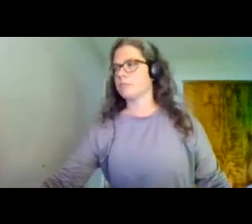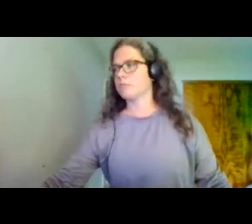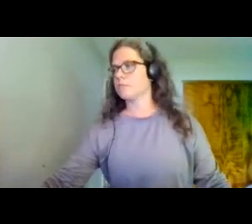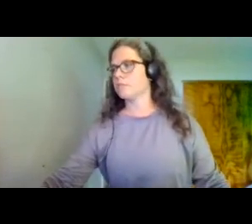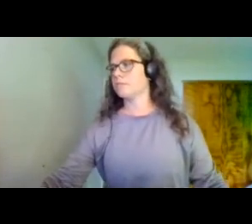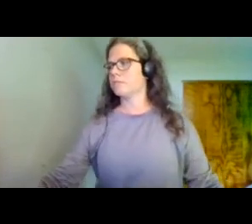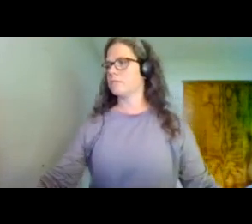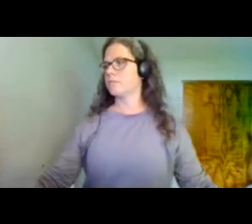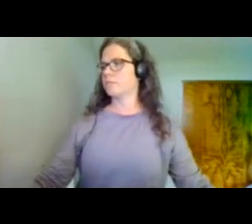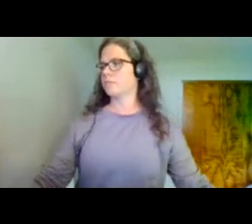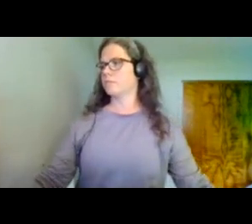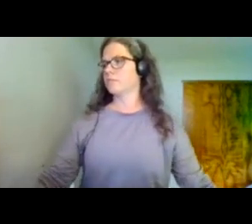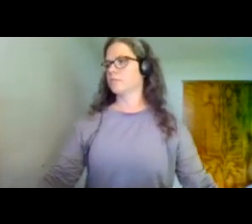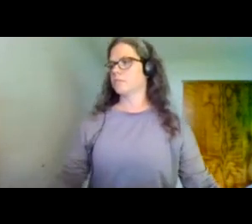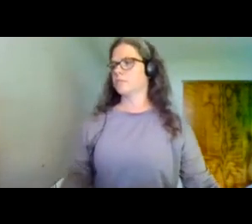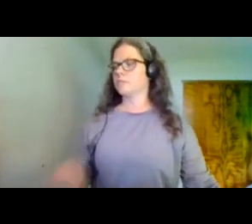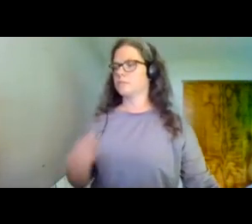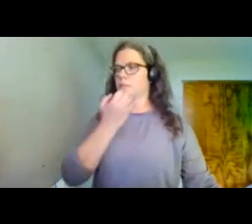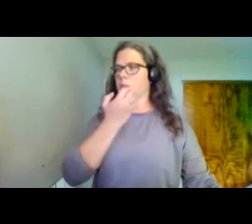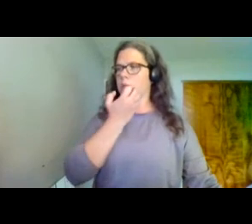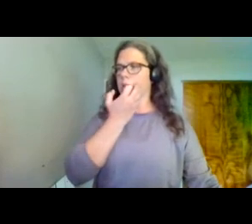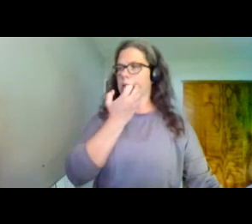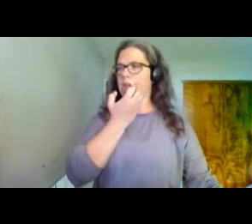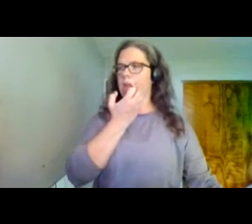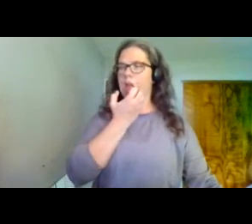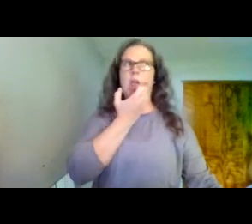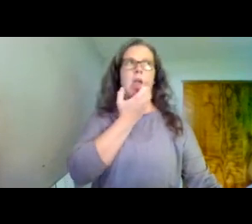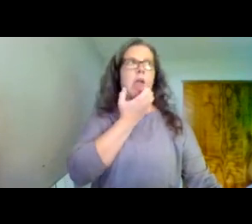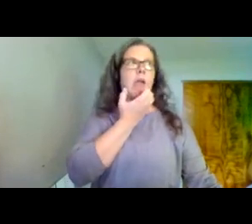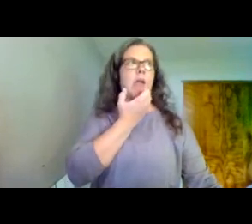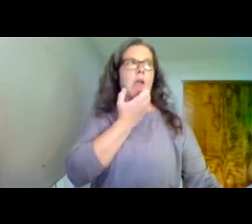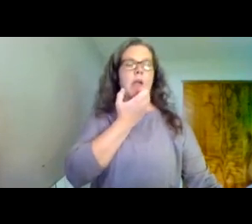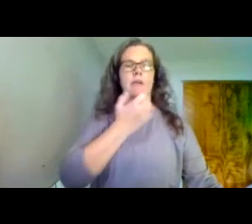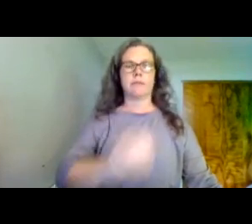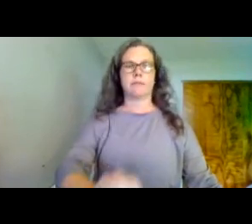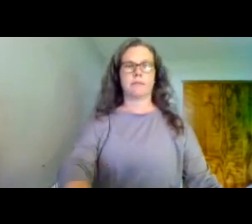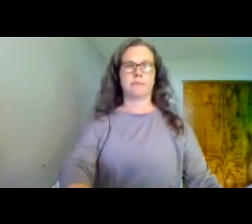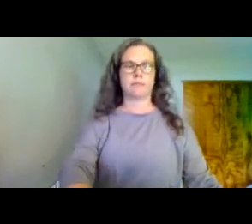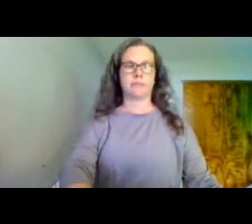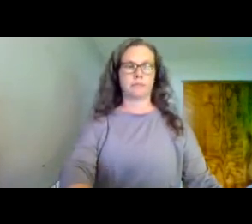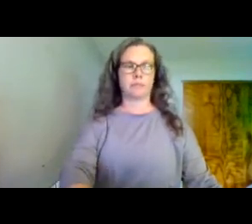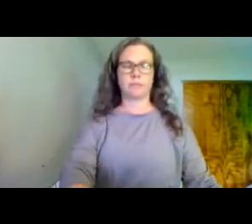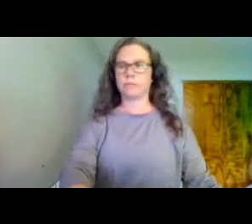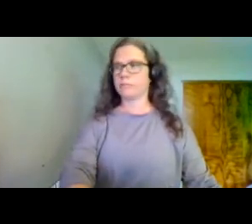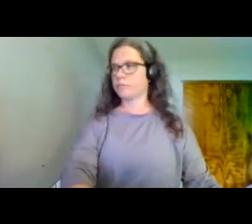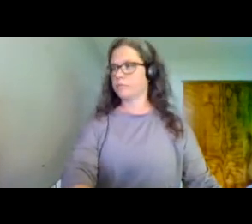your products? And if so, what recommendation are you making to the